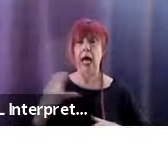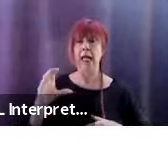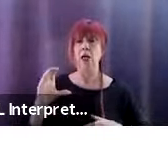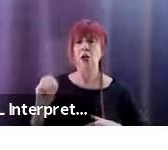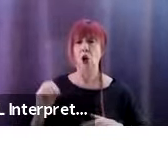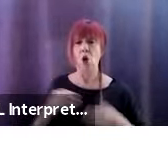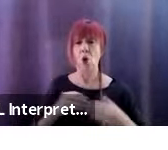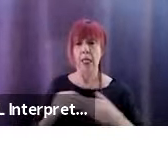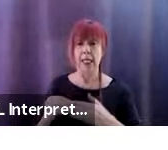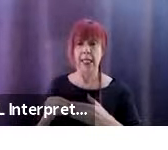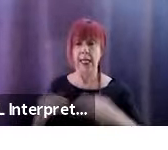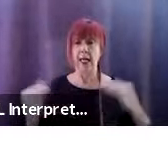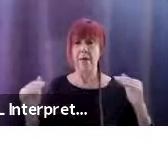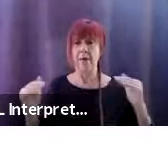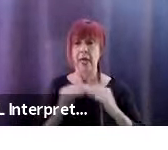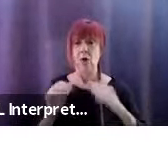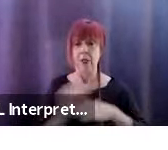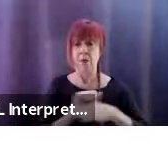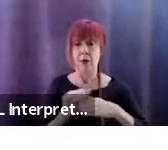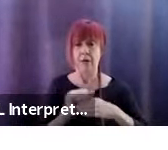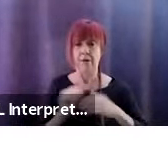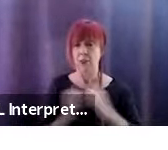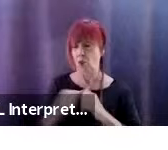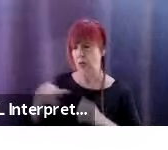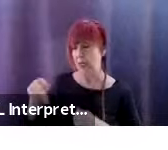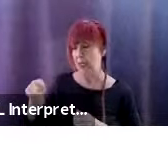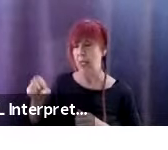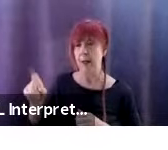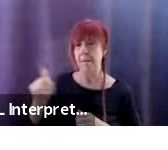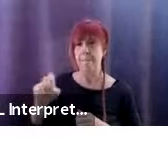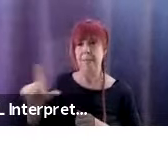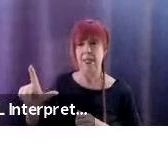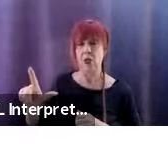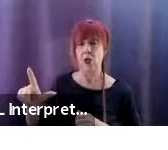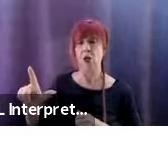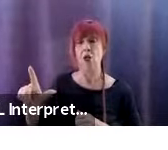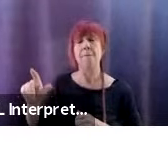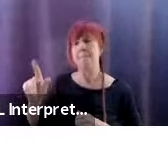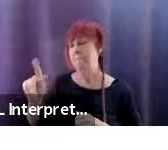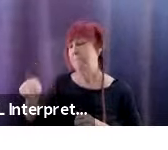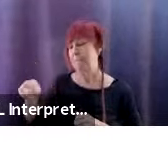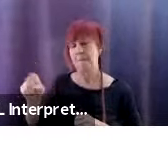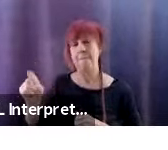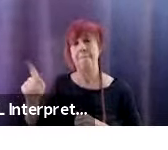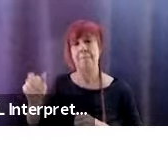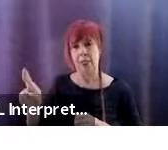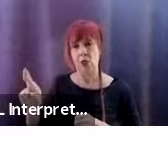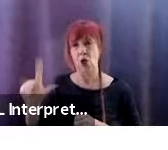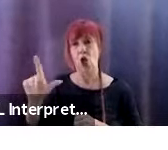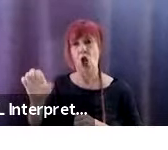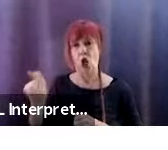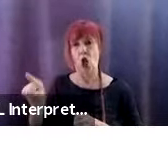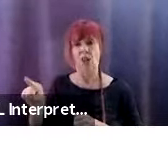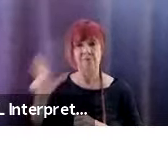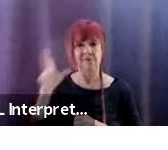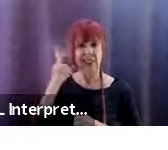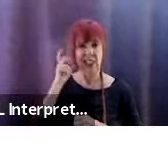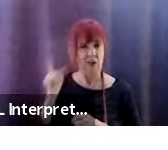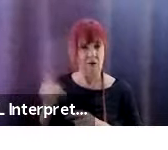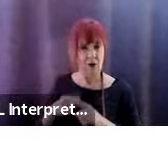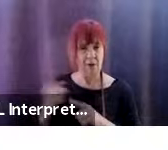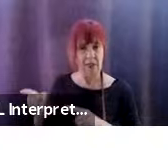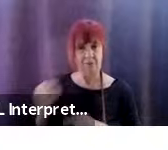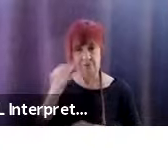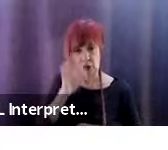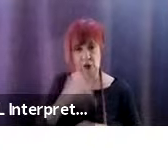equity practice with my colleague, Peter Long, who you will hear from in just a moment. We are here to talk a little bit